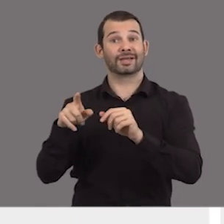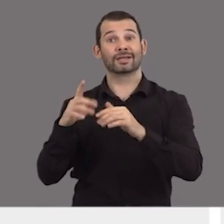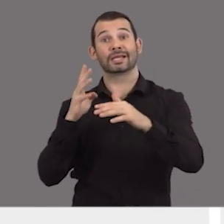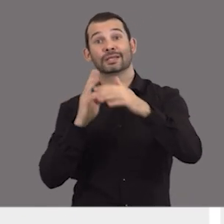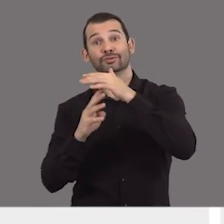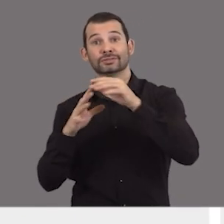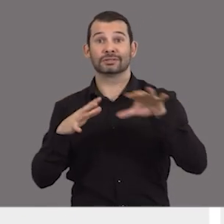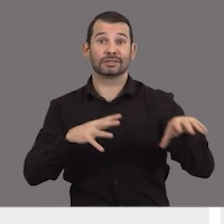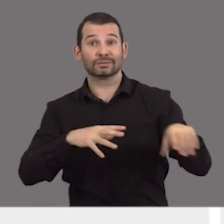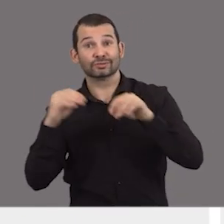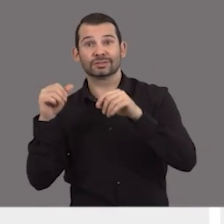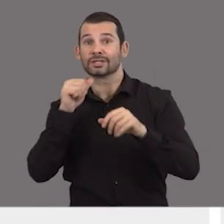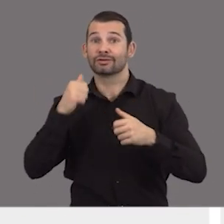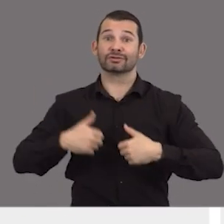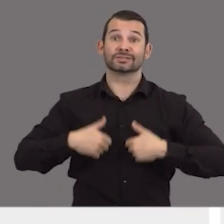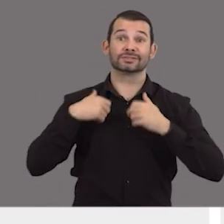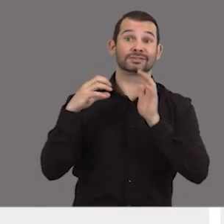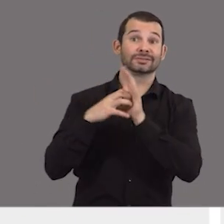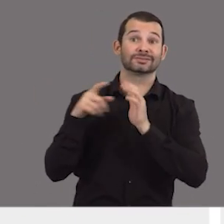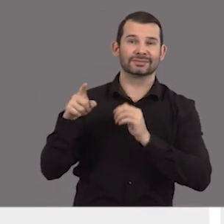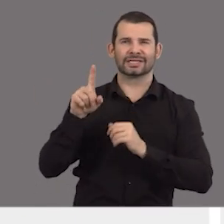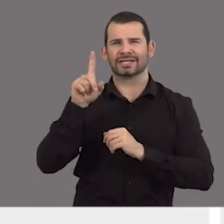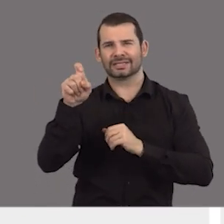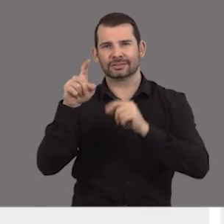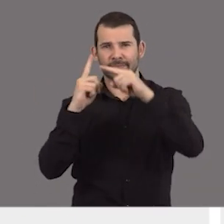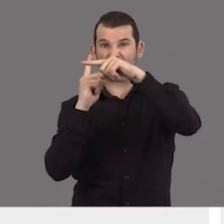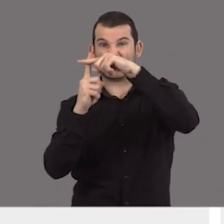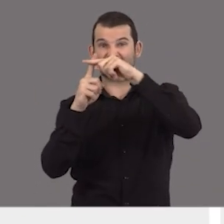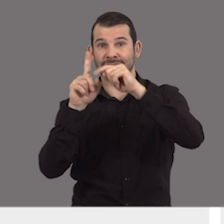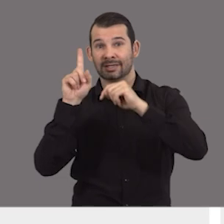In the immigrant, emigrant, non-resident section,